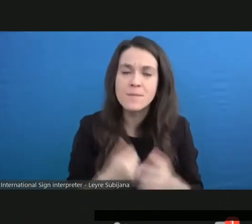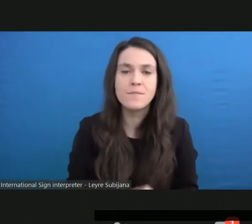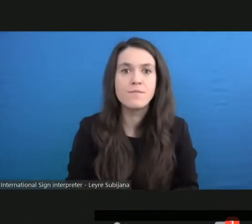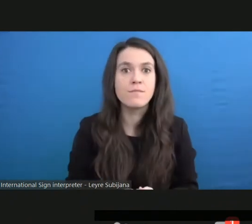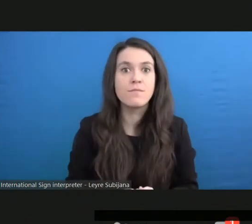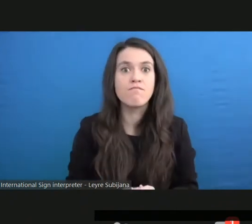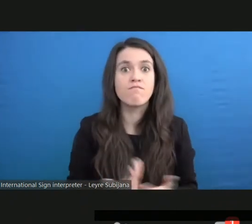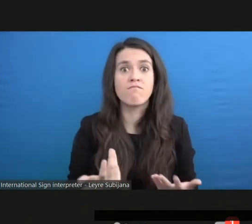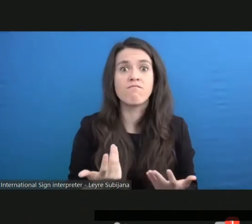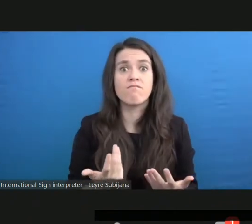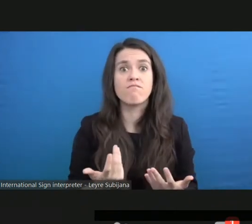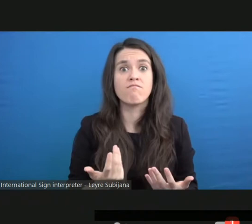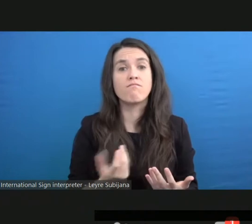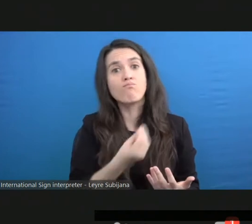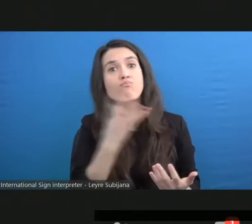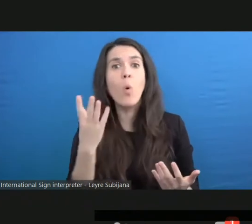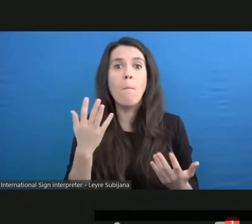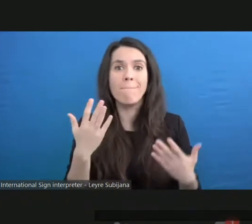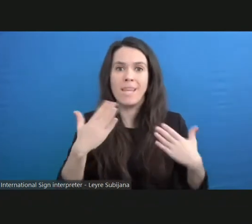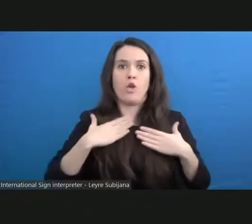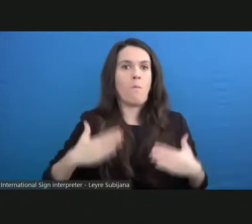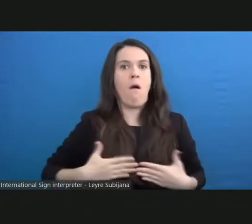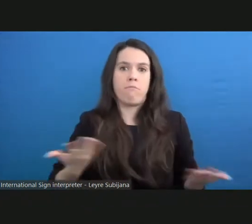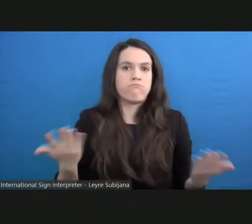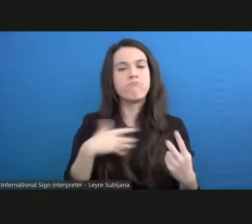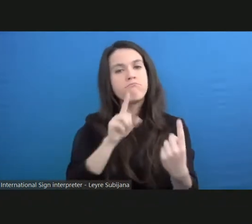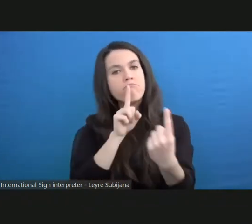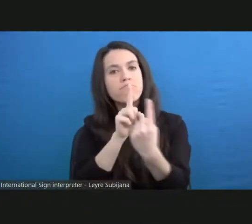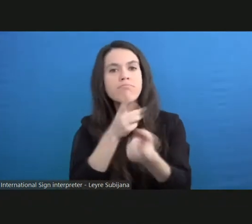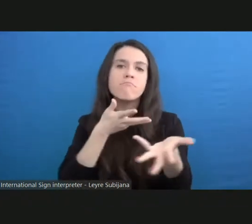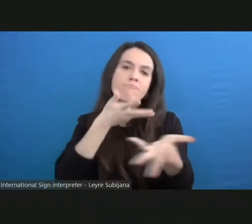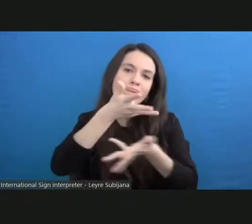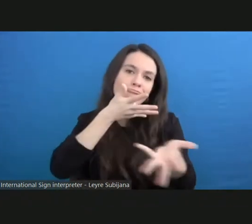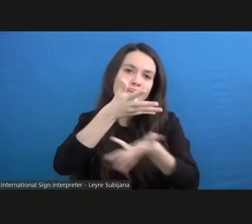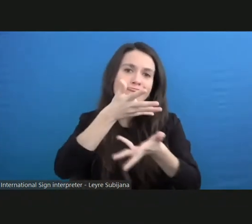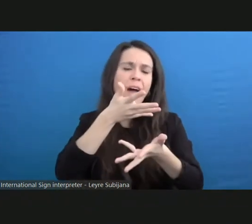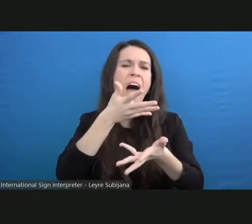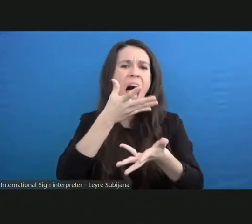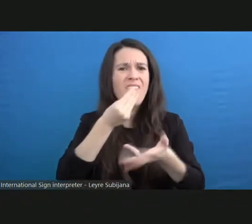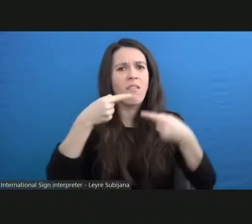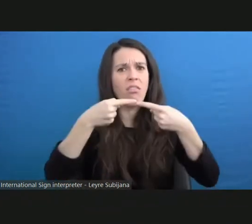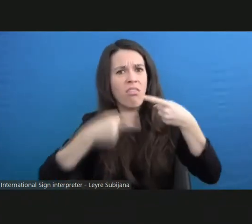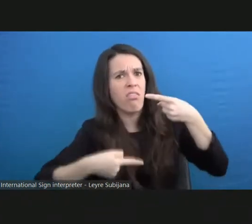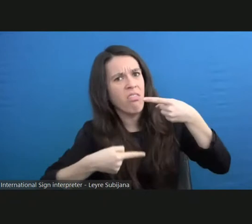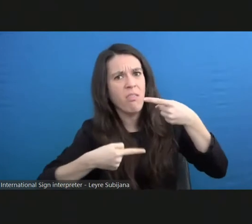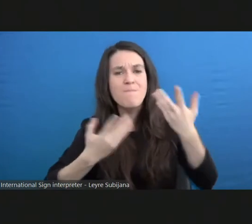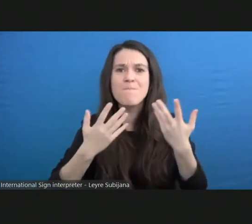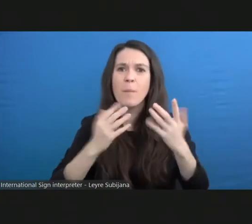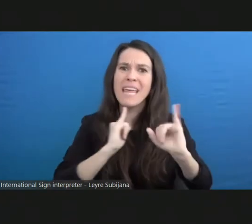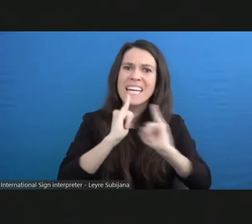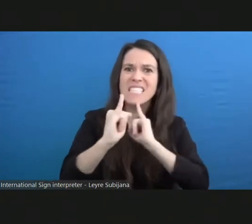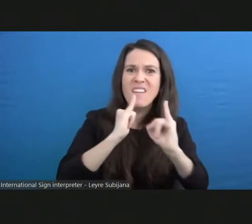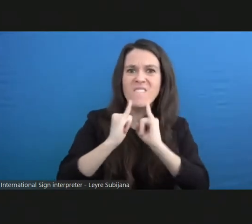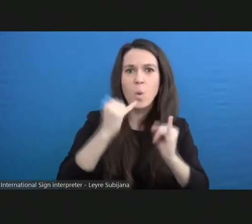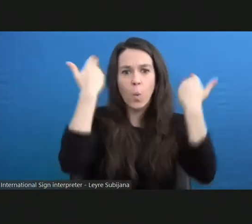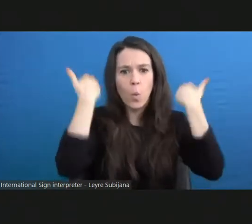human-based recruitment processes that leads to failure. Interviewers, human